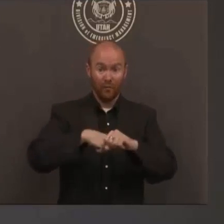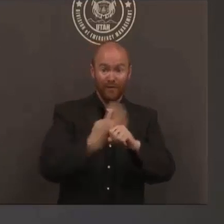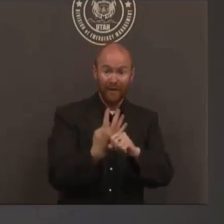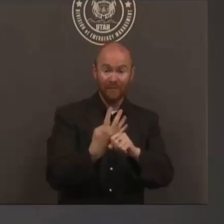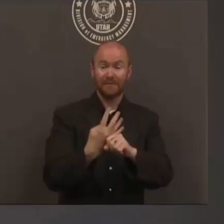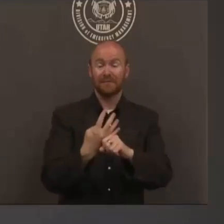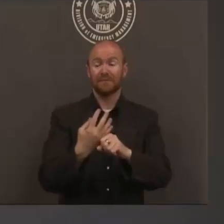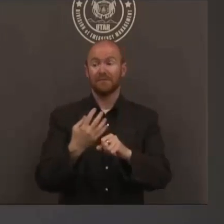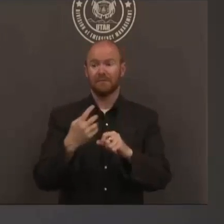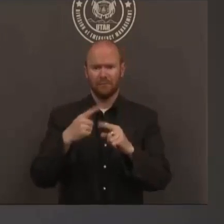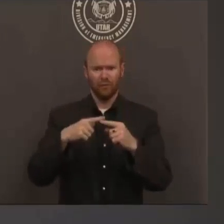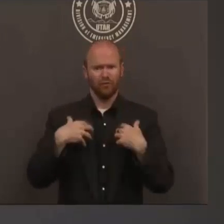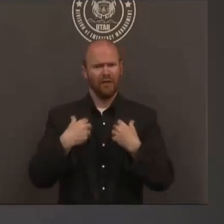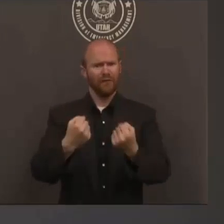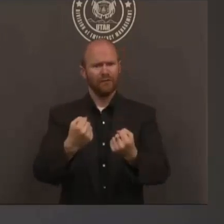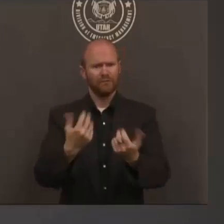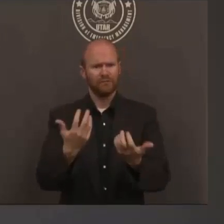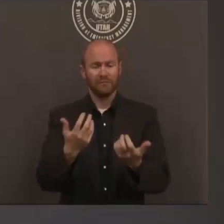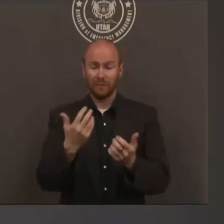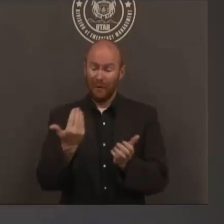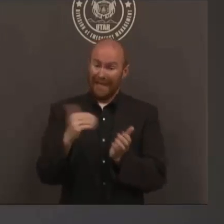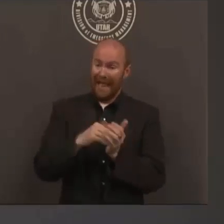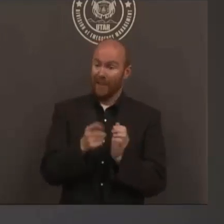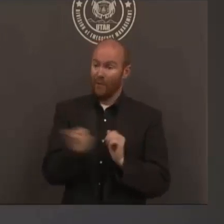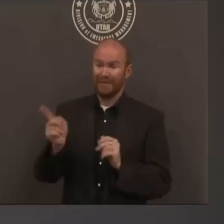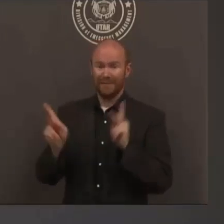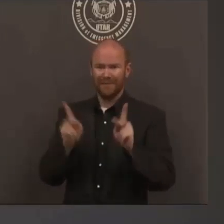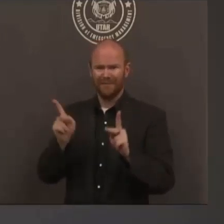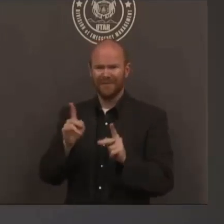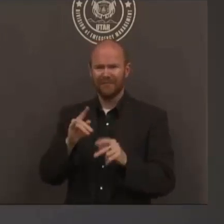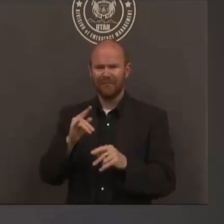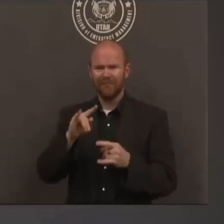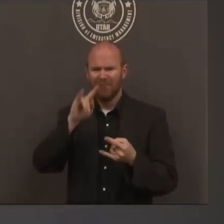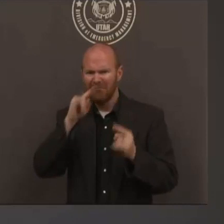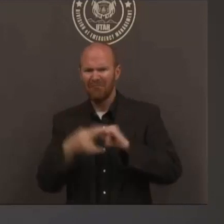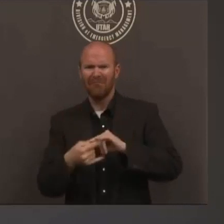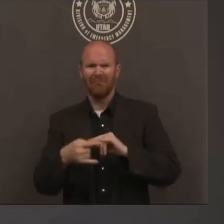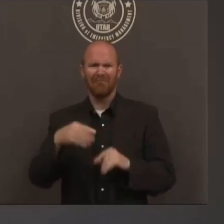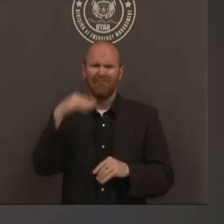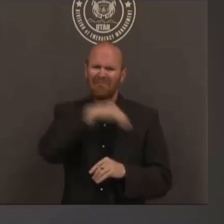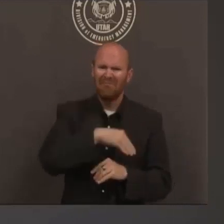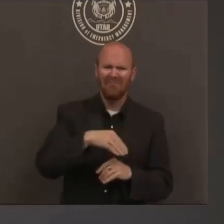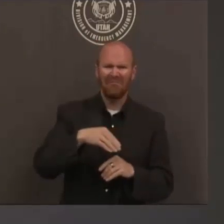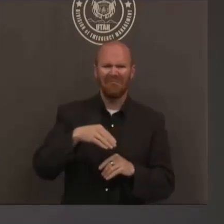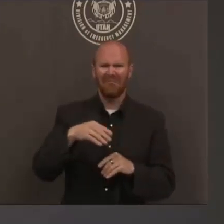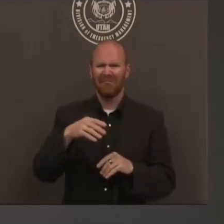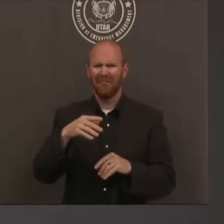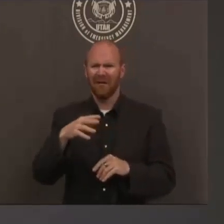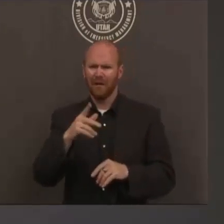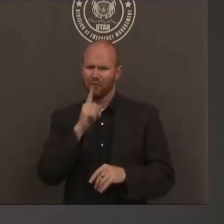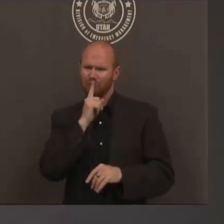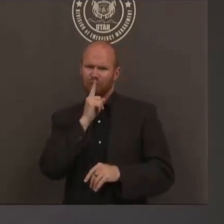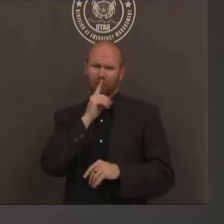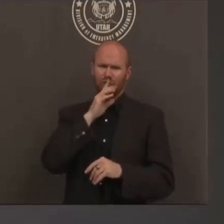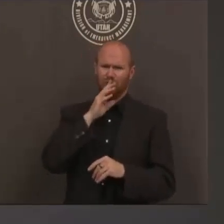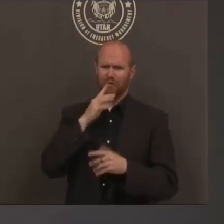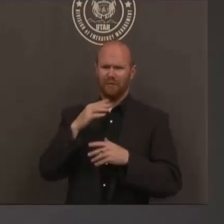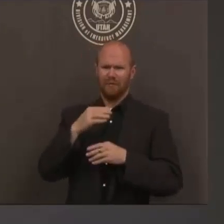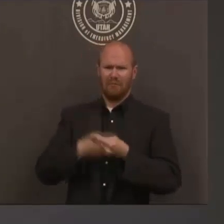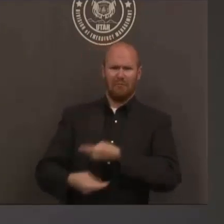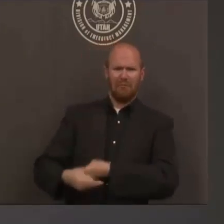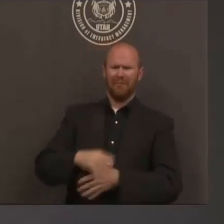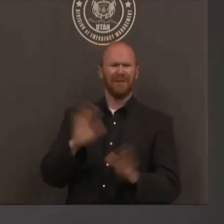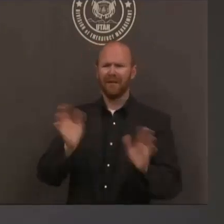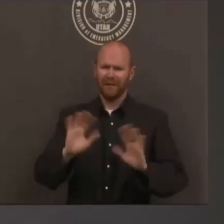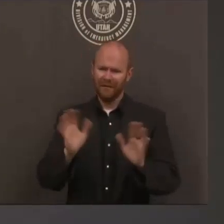don't think anybody was doing anything other than trying to find a way to solve a unique problem that we've never